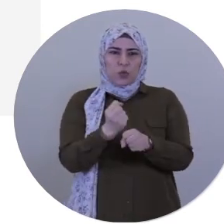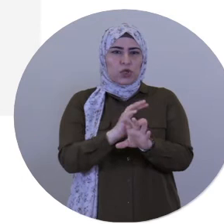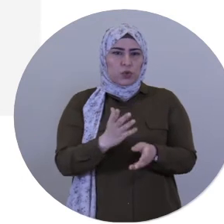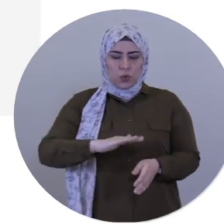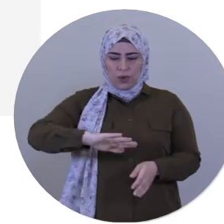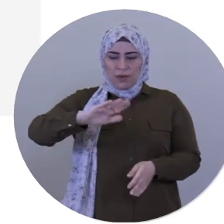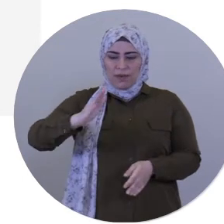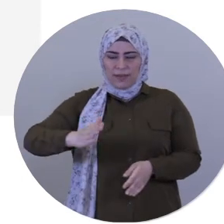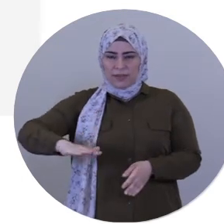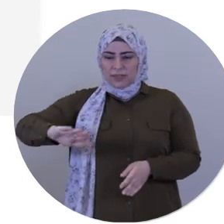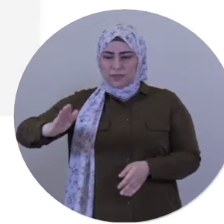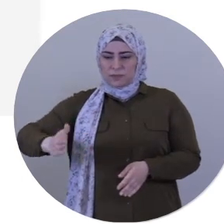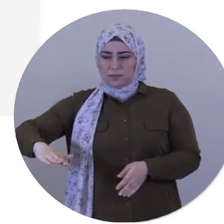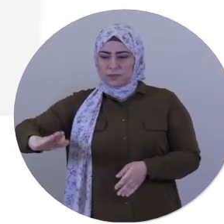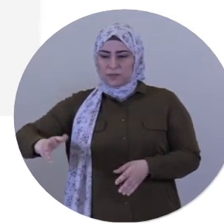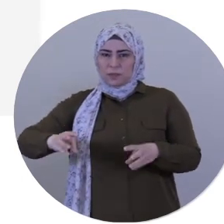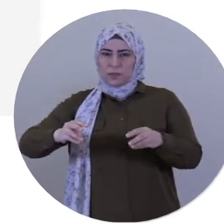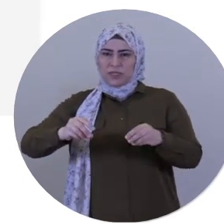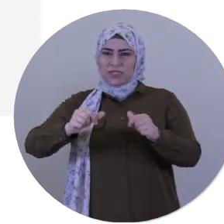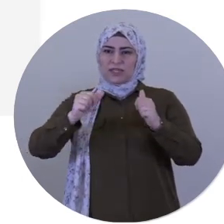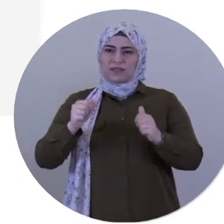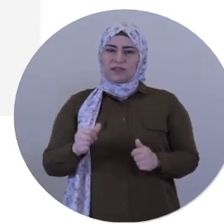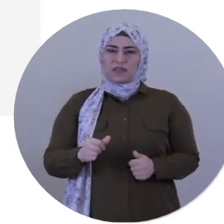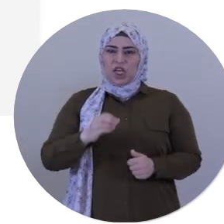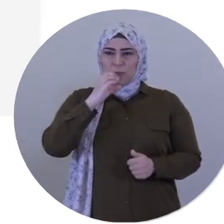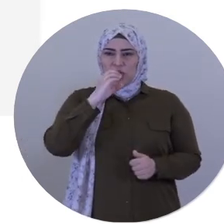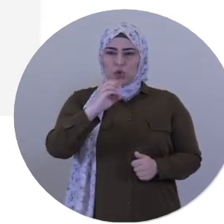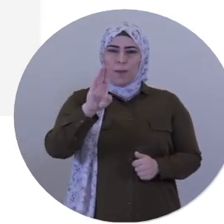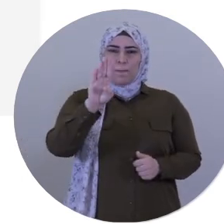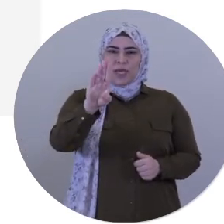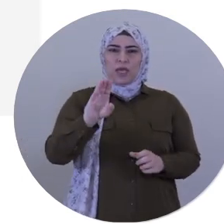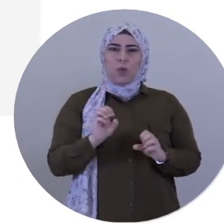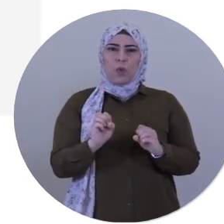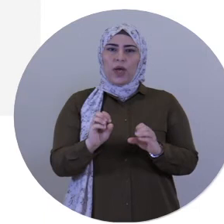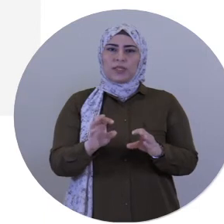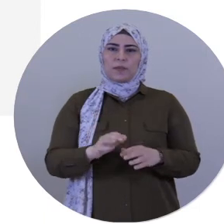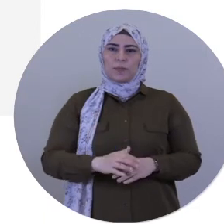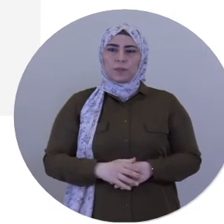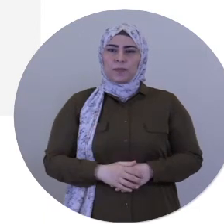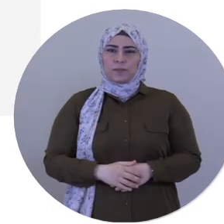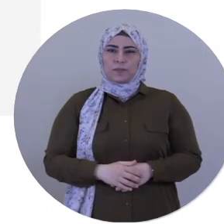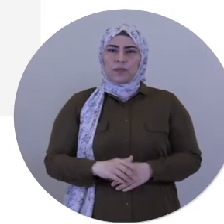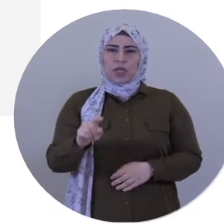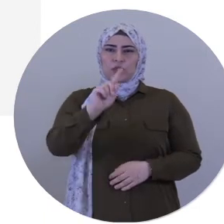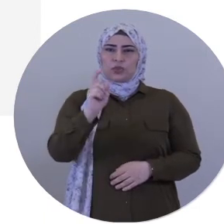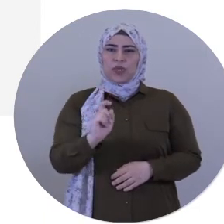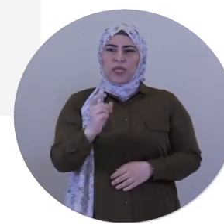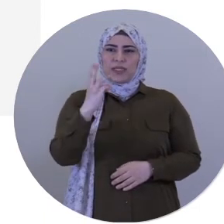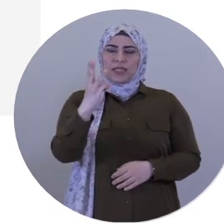So it means that the sand is plentiful. There's a lot, plenty. Question number